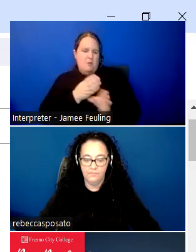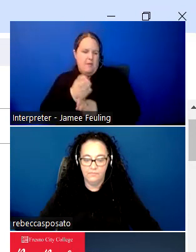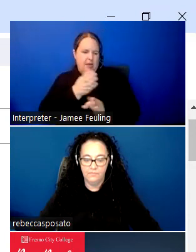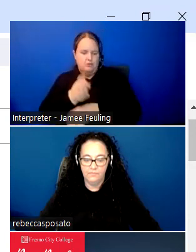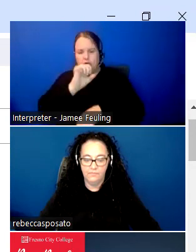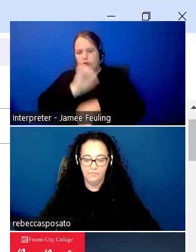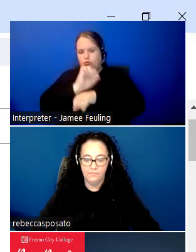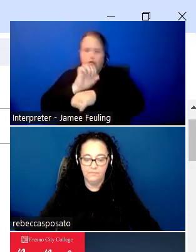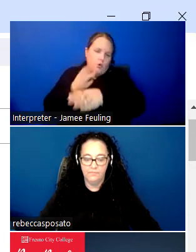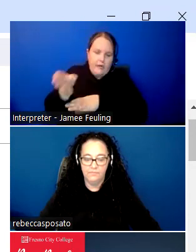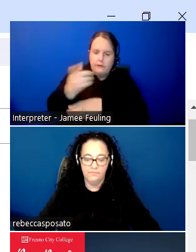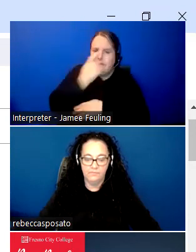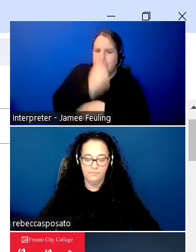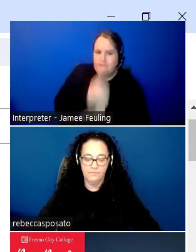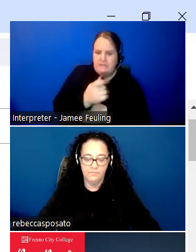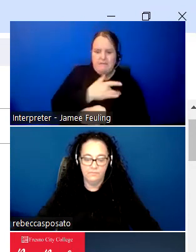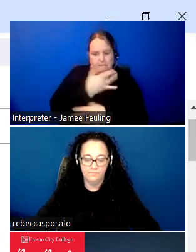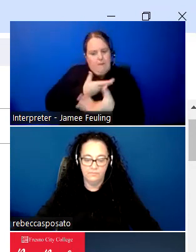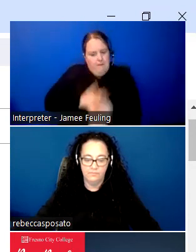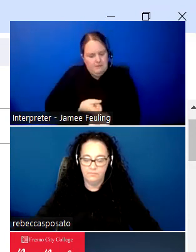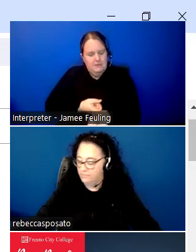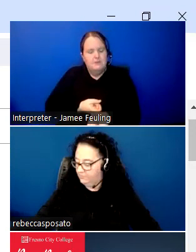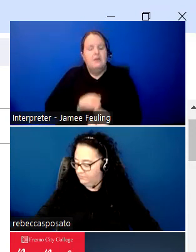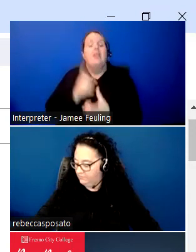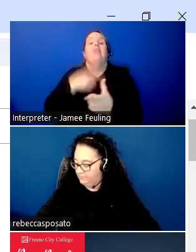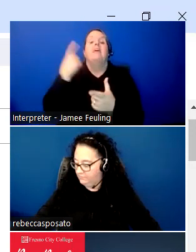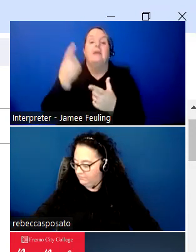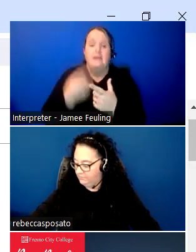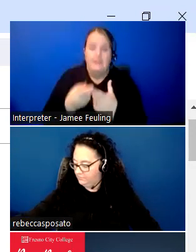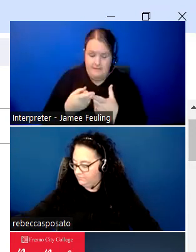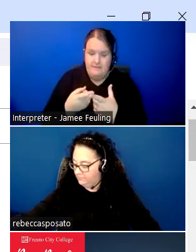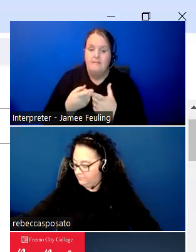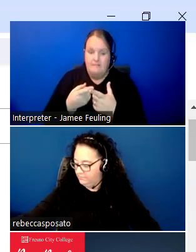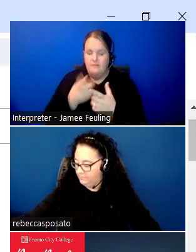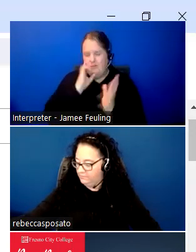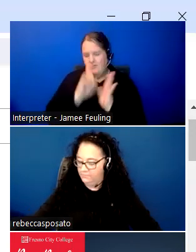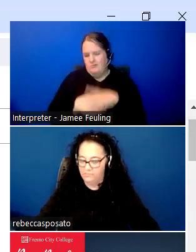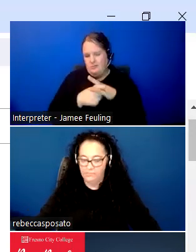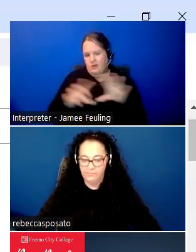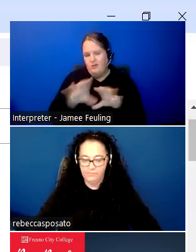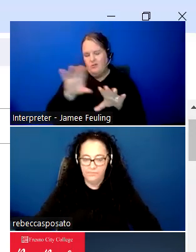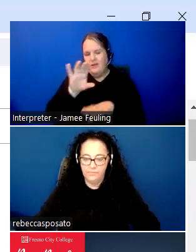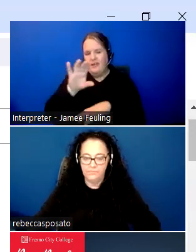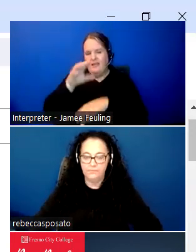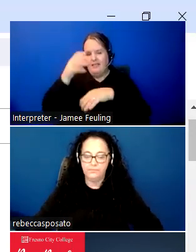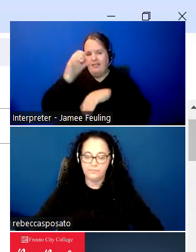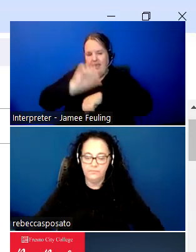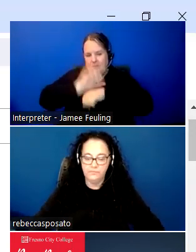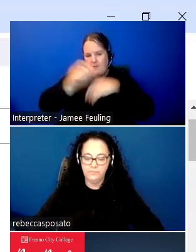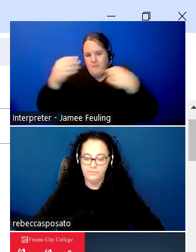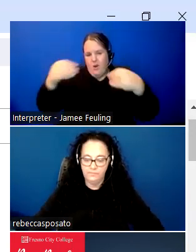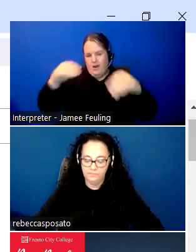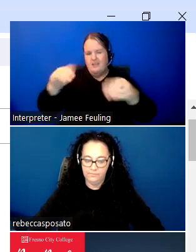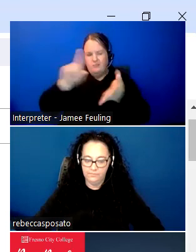you will, that they're pretty confident on, then we start doing labor market research. So it's kind of